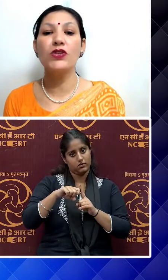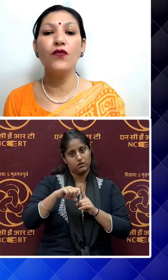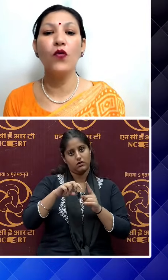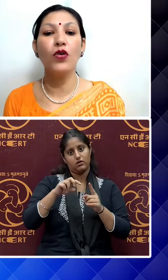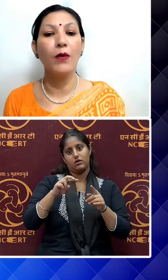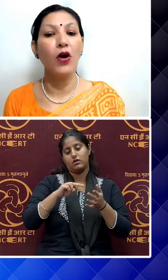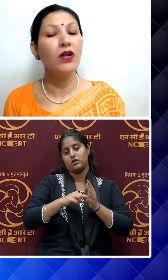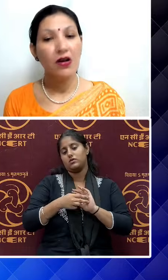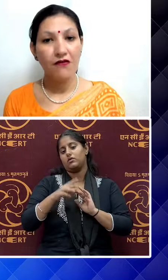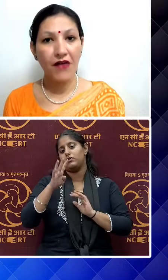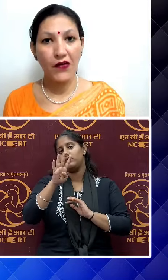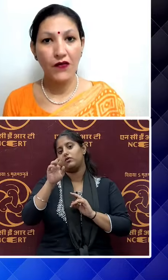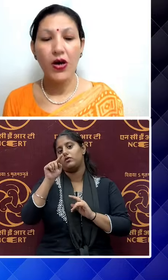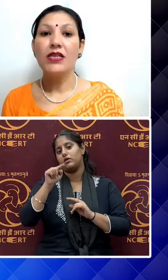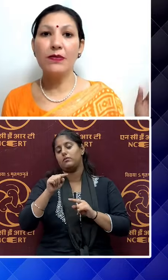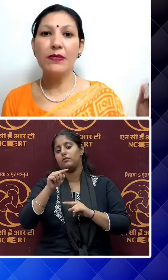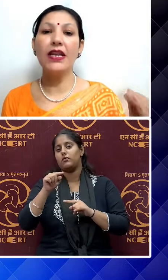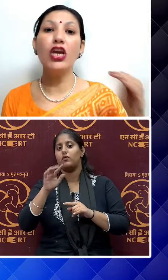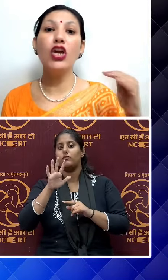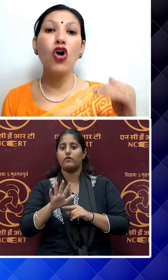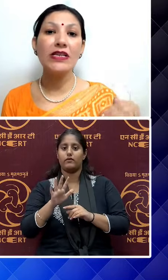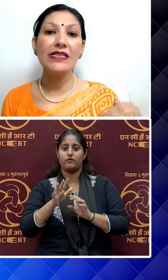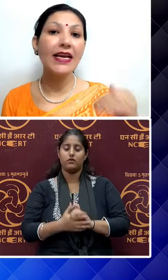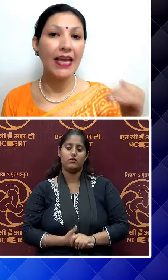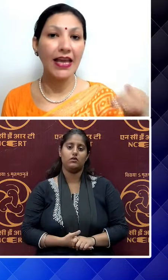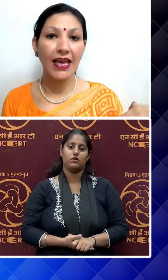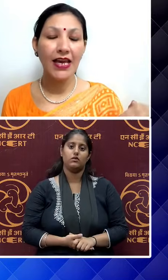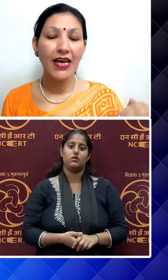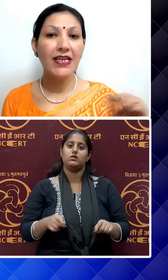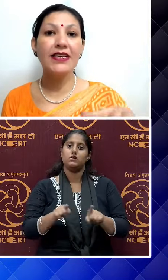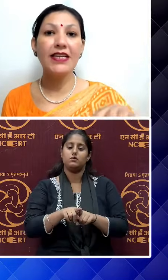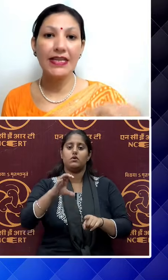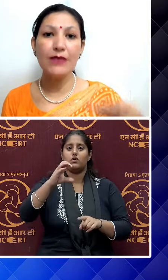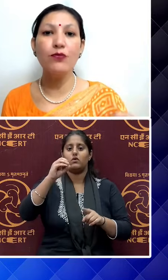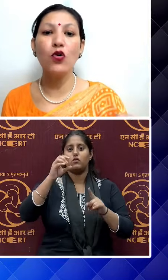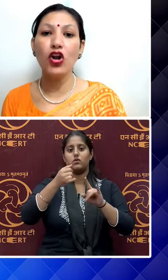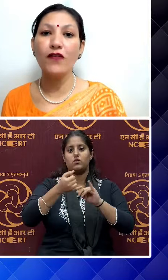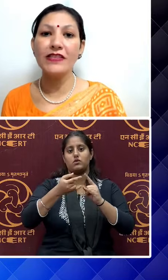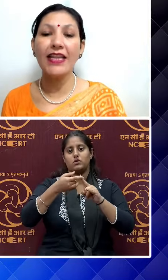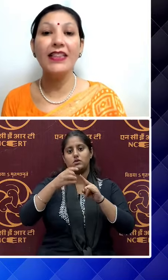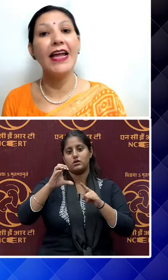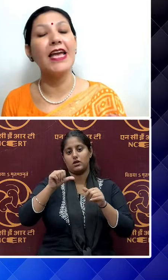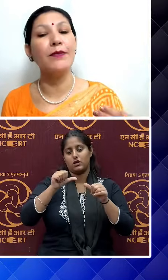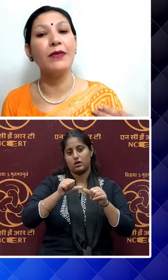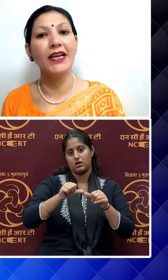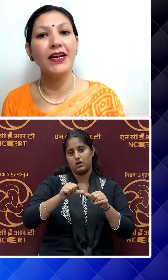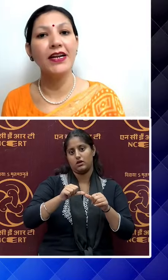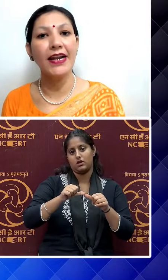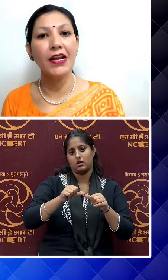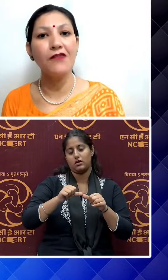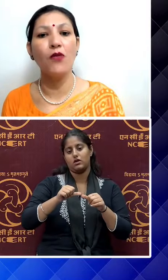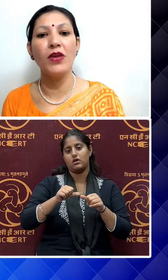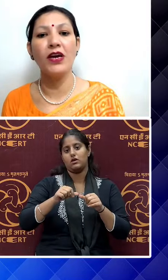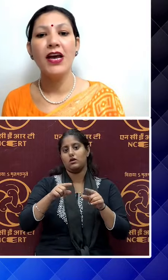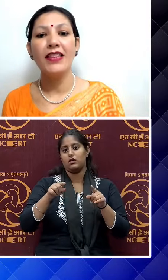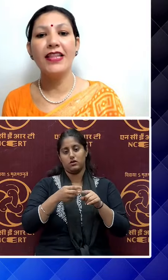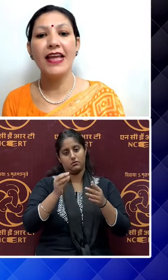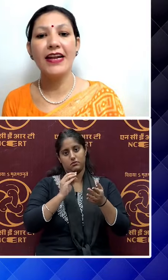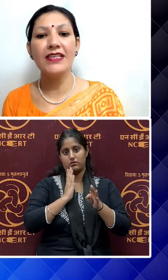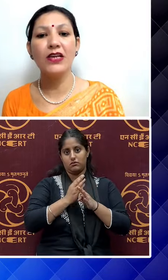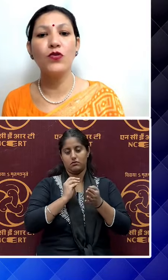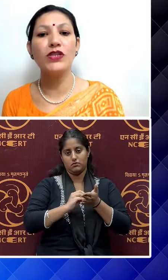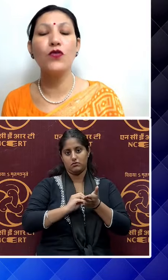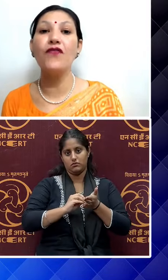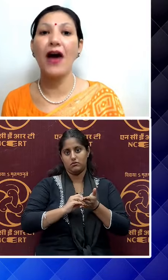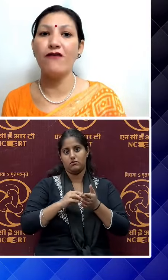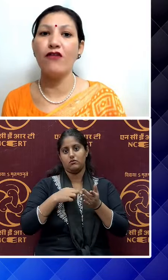equals to 4 upon 5. Similarly, cosec A is the reciprocal of sine, that can be written directly from here, that